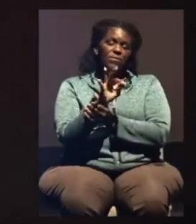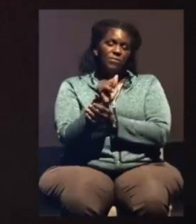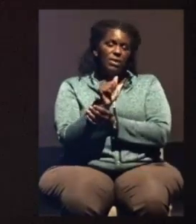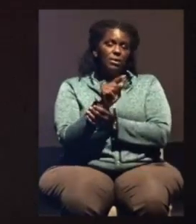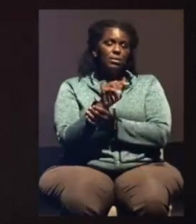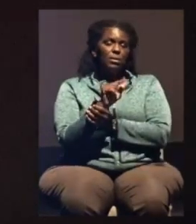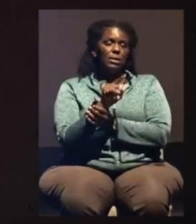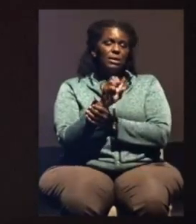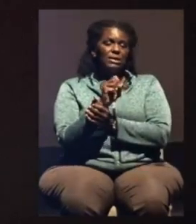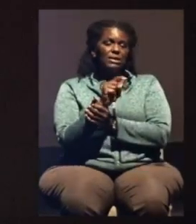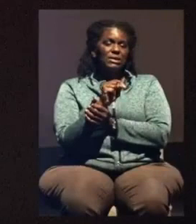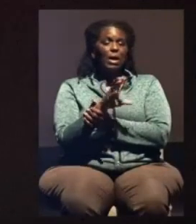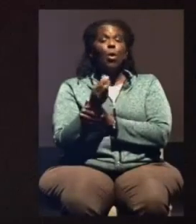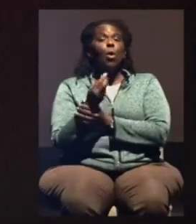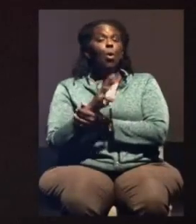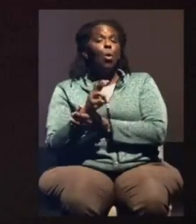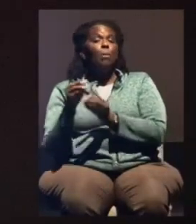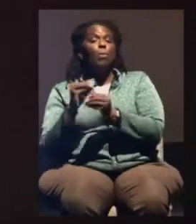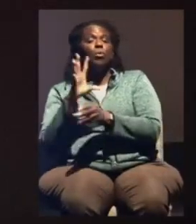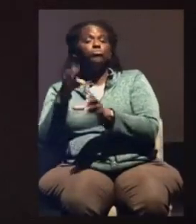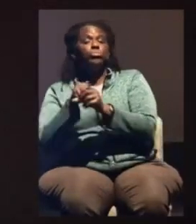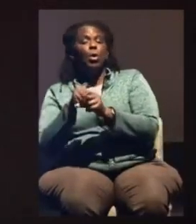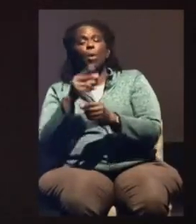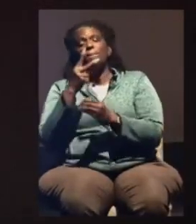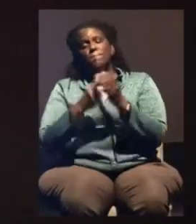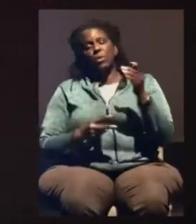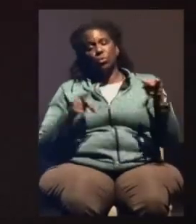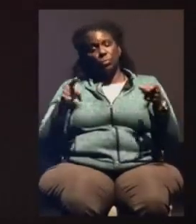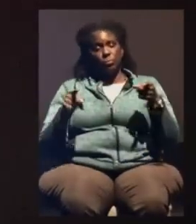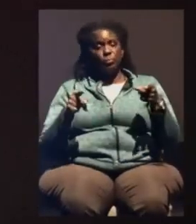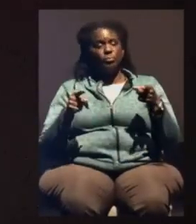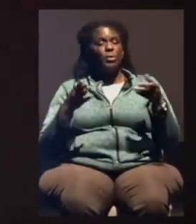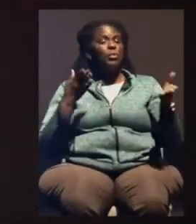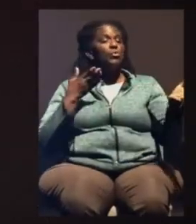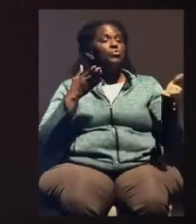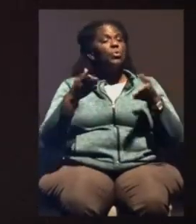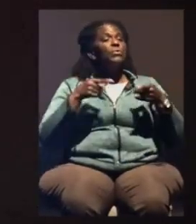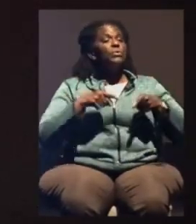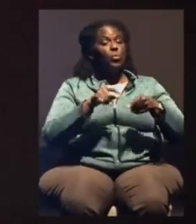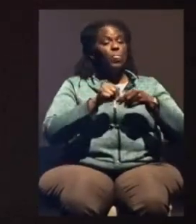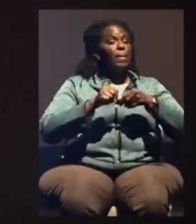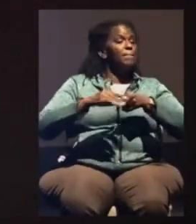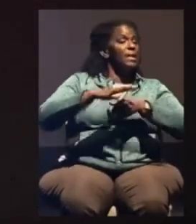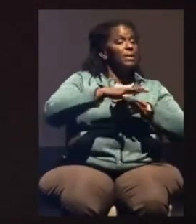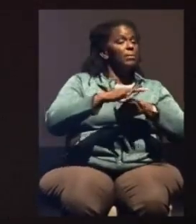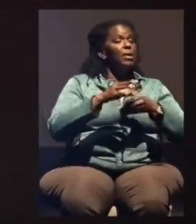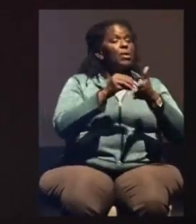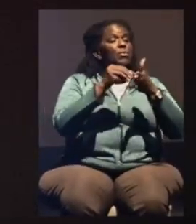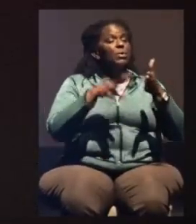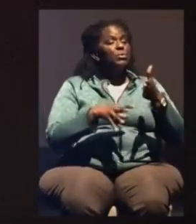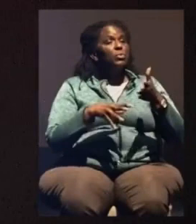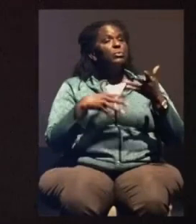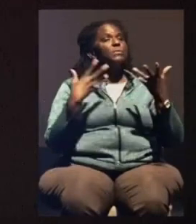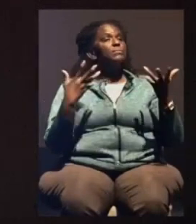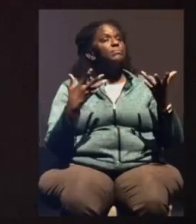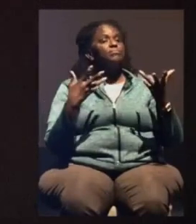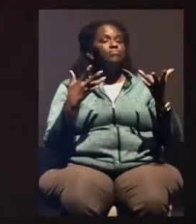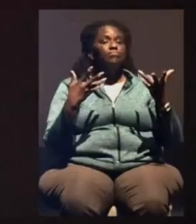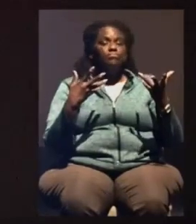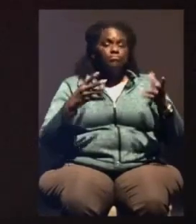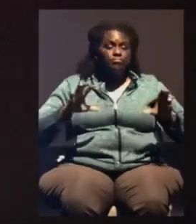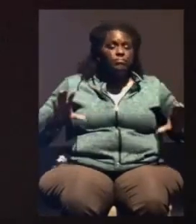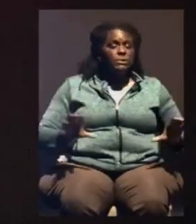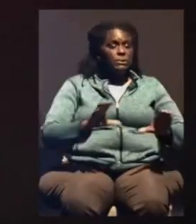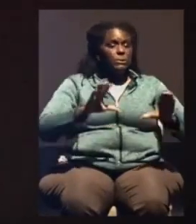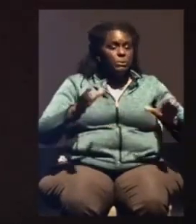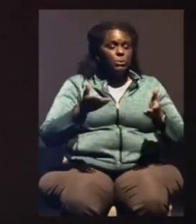Right? I think it's both. Tony, what's your experience with service in the time of pandemic? They really rose to the occasion virtually, yeah.